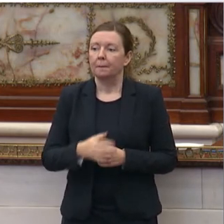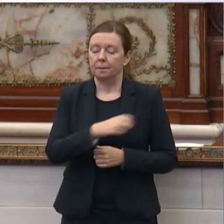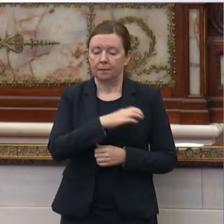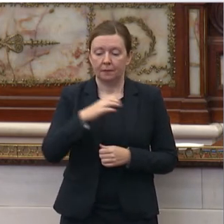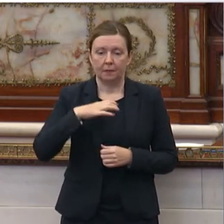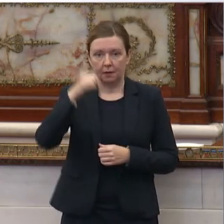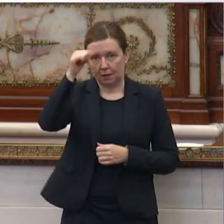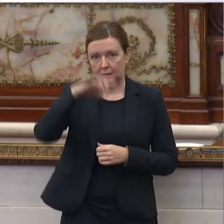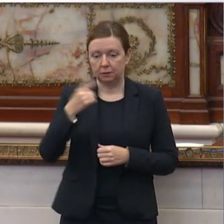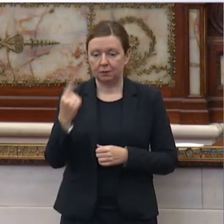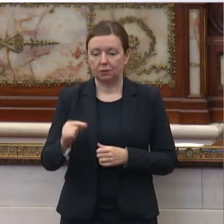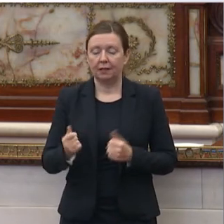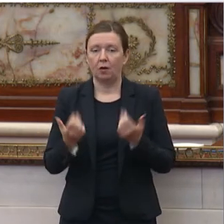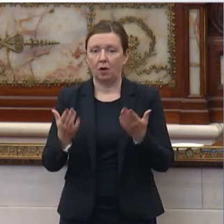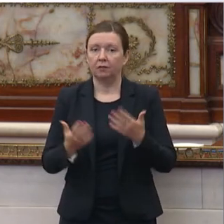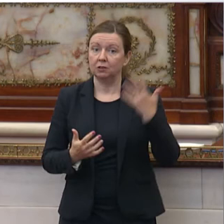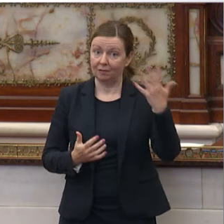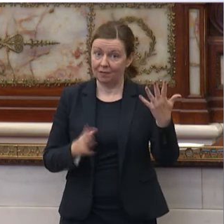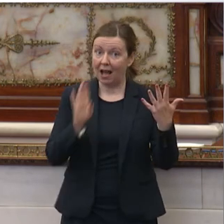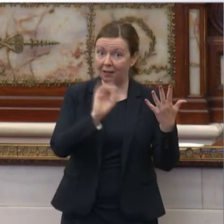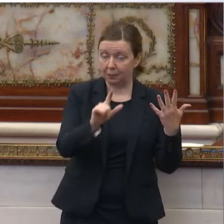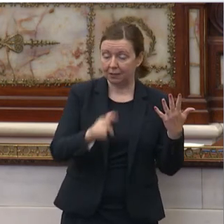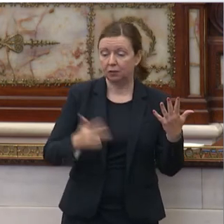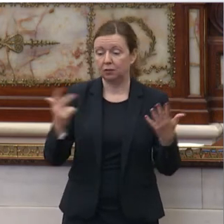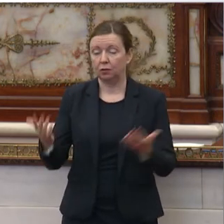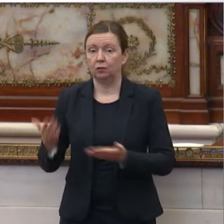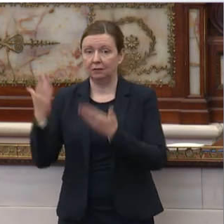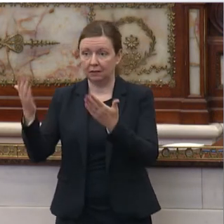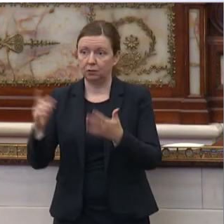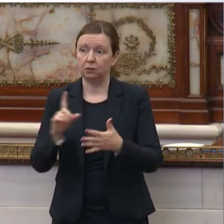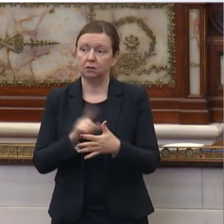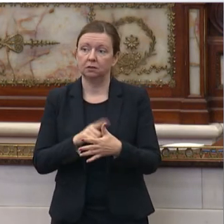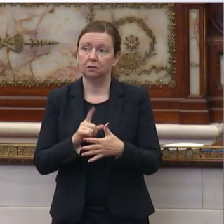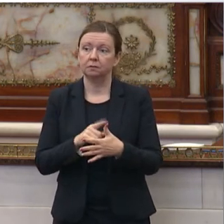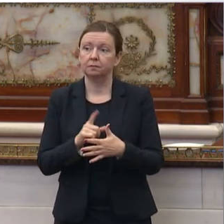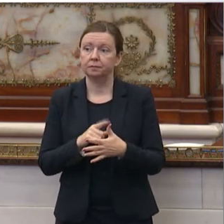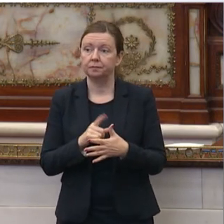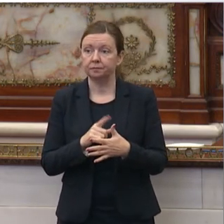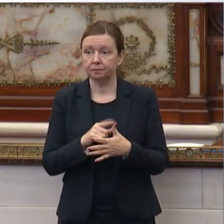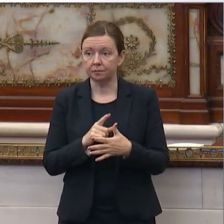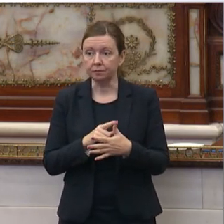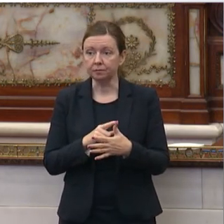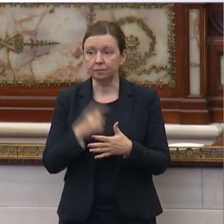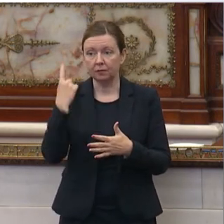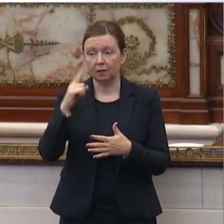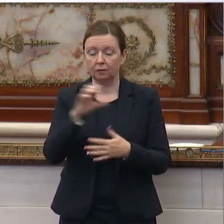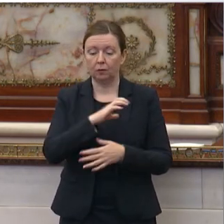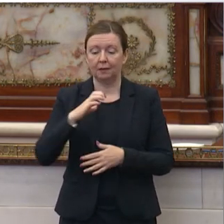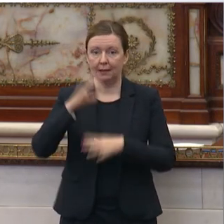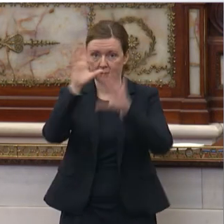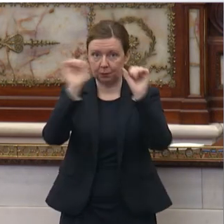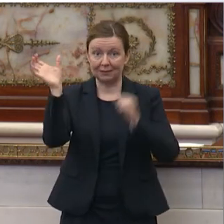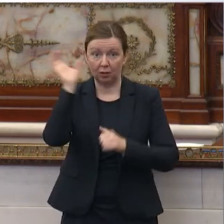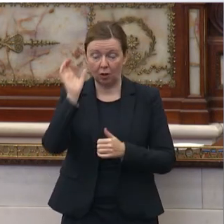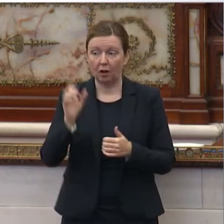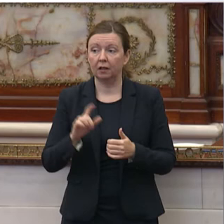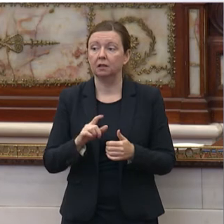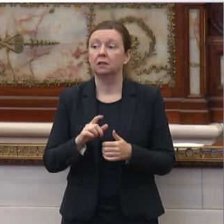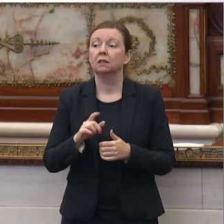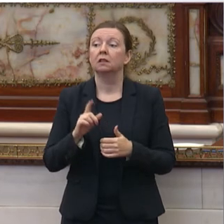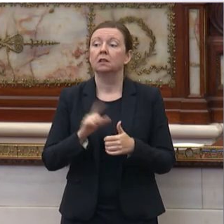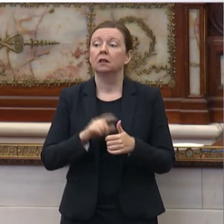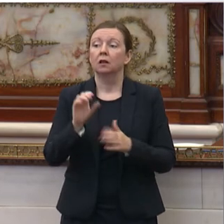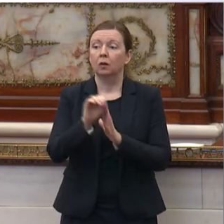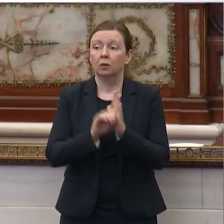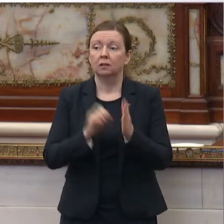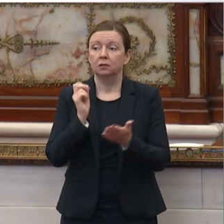Councilman Green offers five bills and three resolutions. On behalf of Council President Clark, Councilman Green offers an